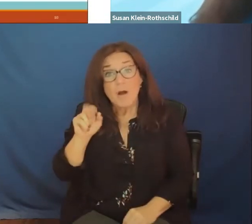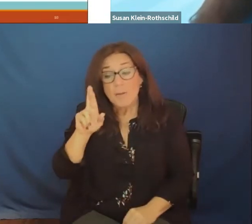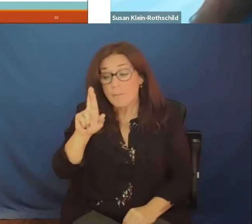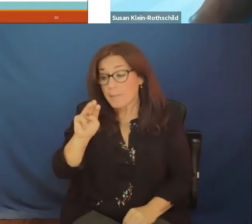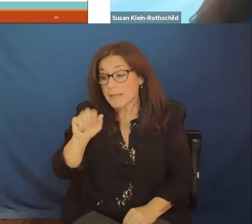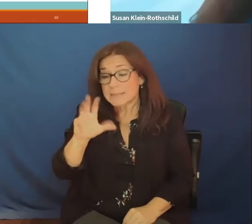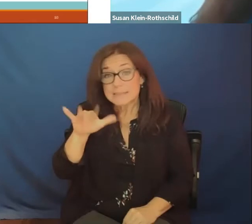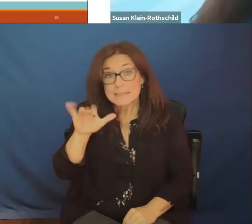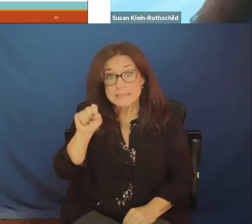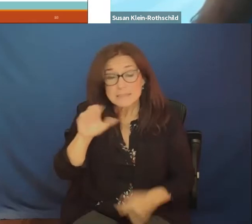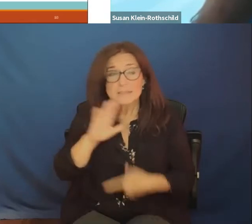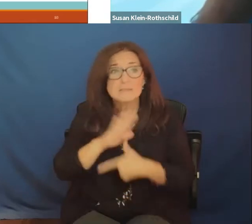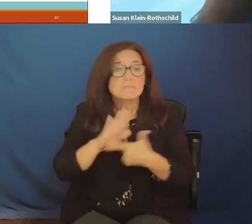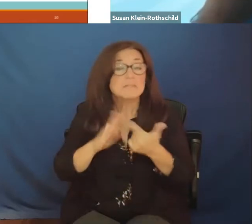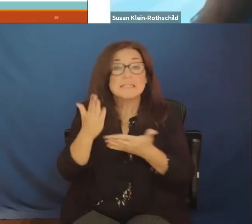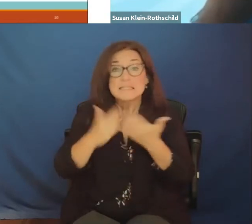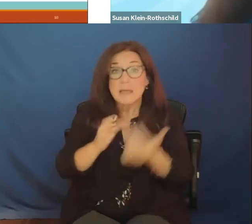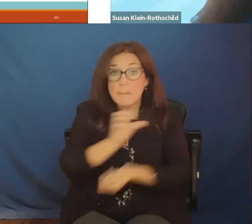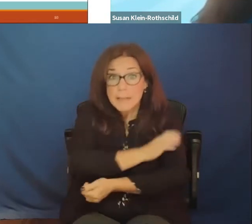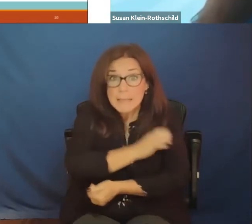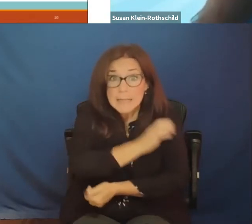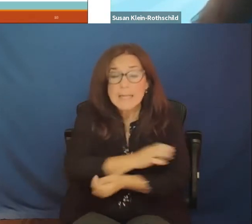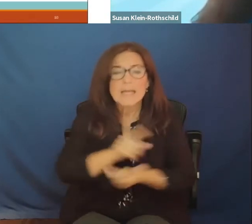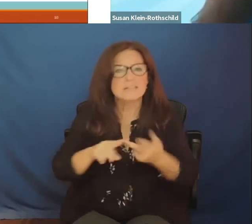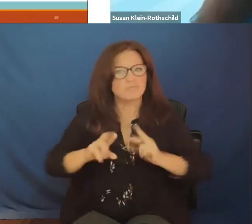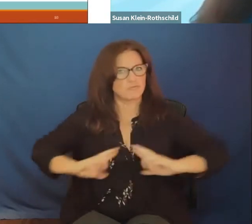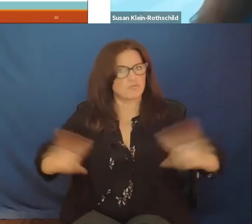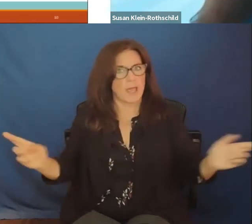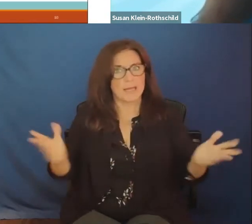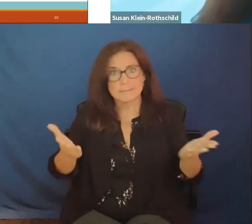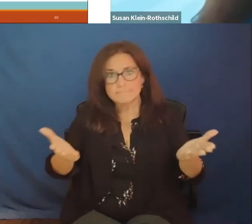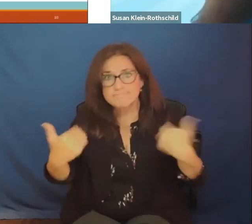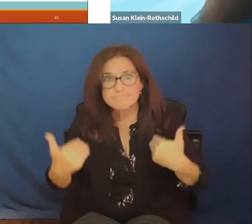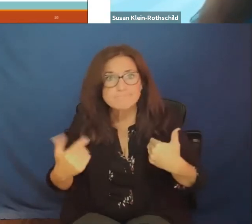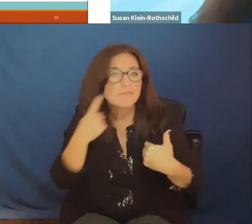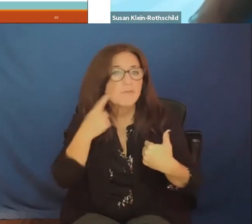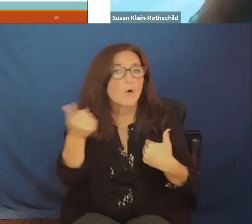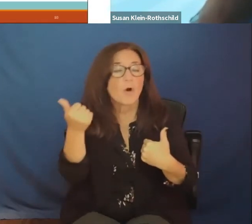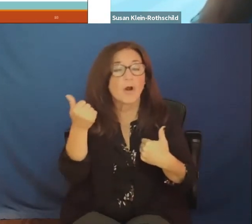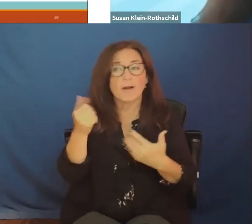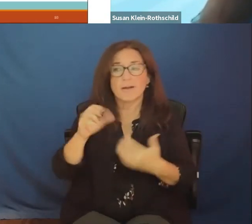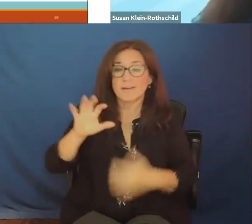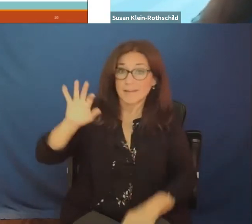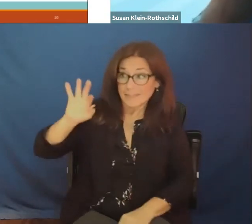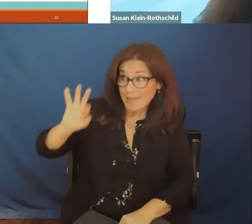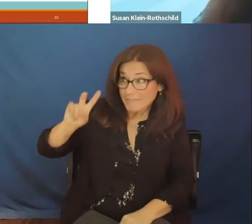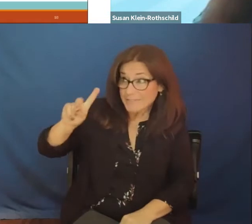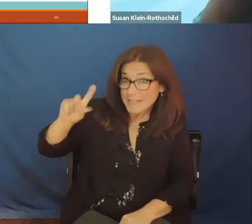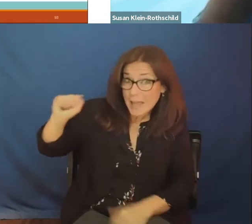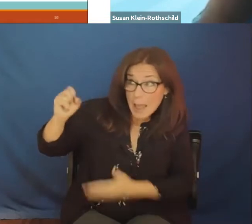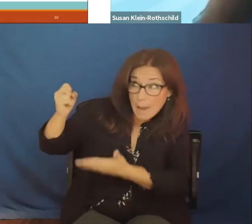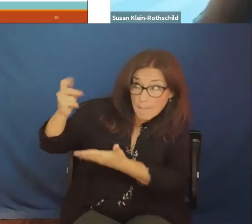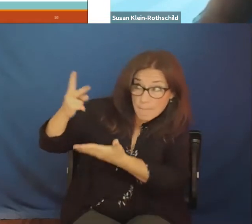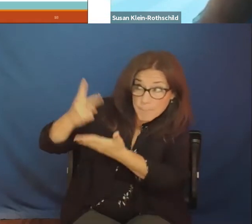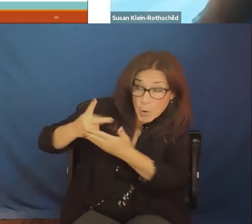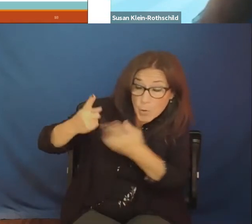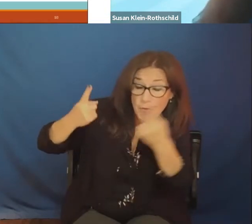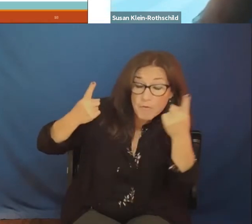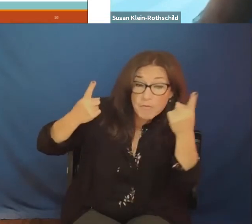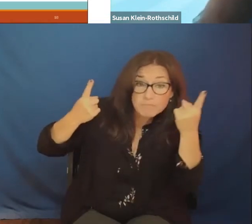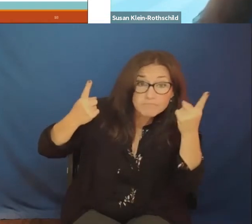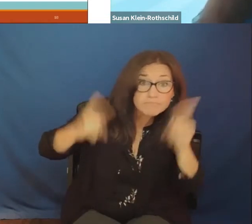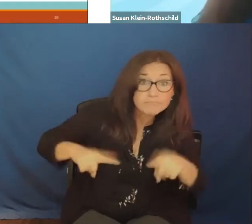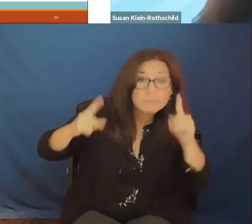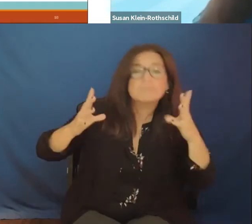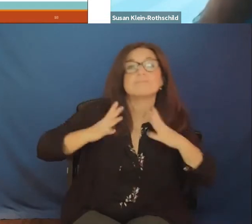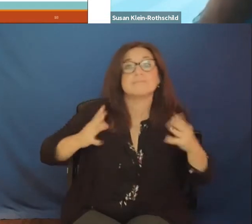available clinic sites are already ready as soon as the FDA makes their final decision tomorrow to begin on